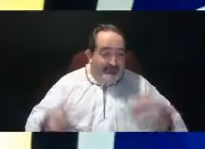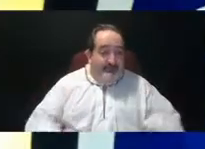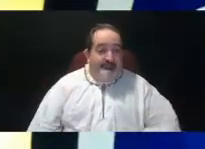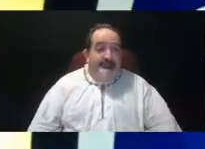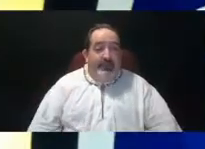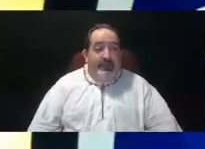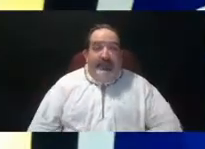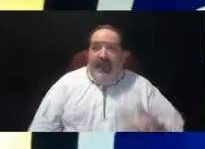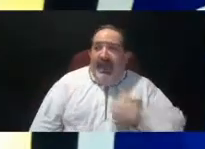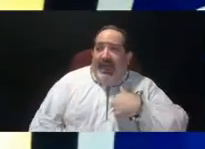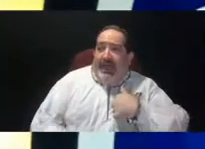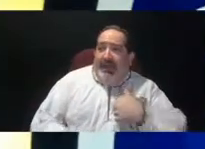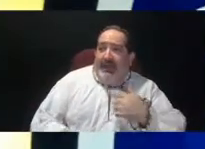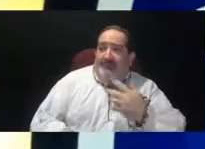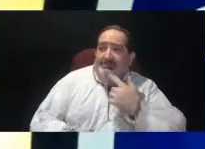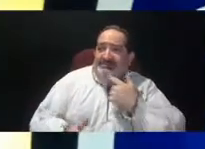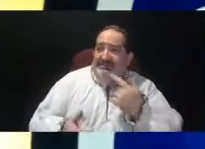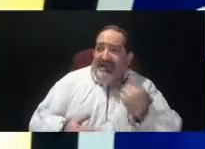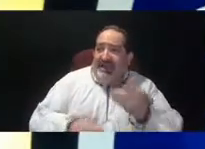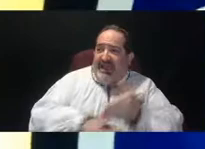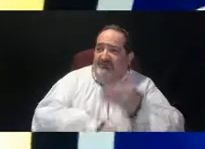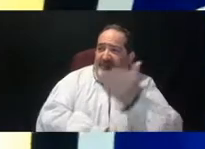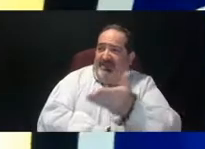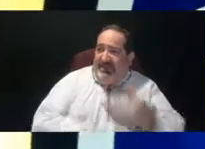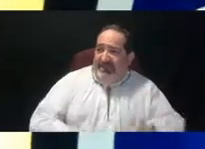How does one follow that?